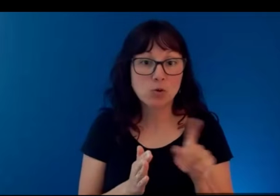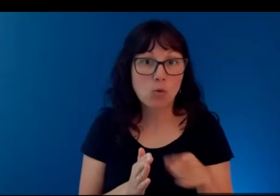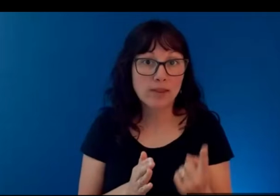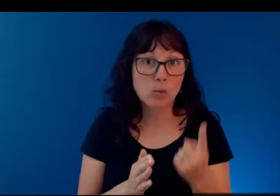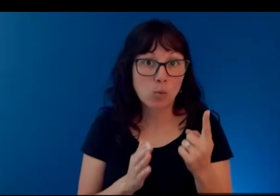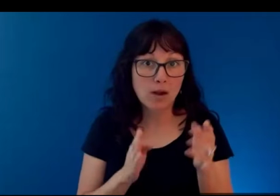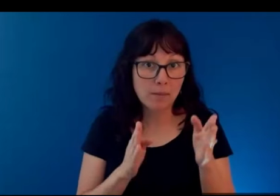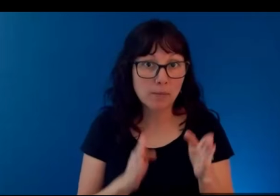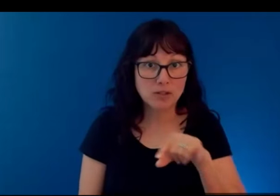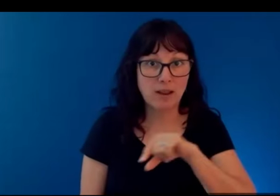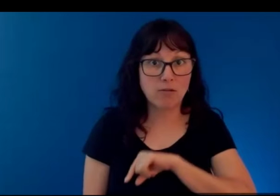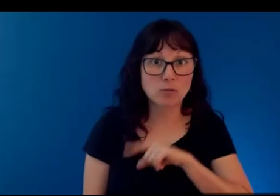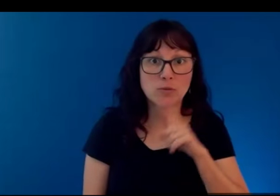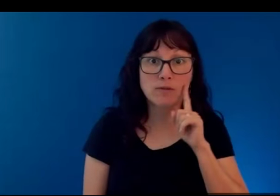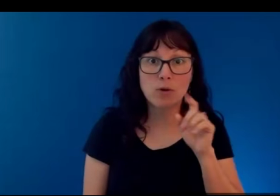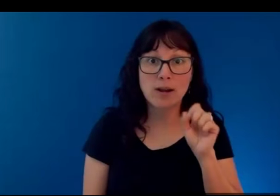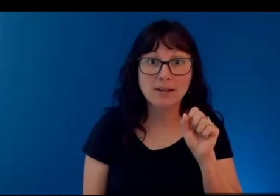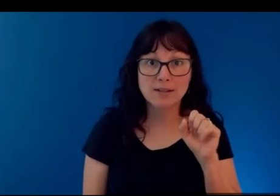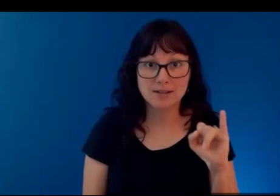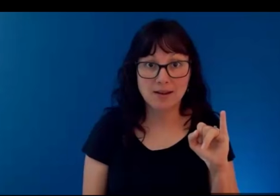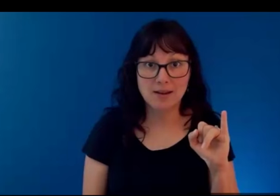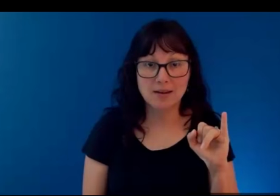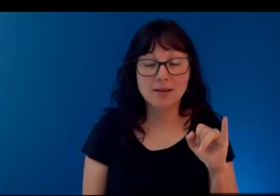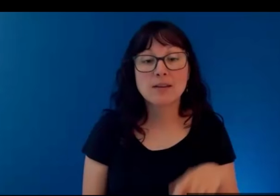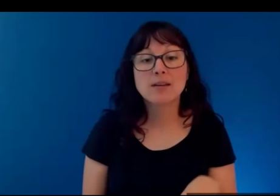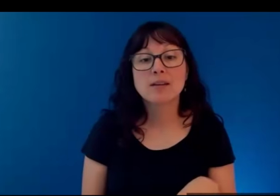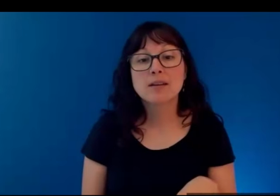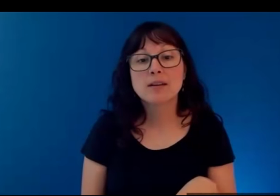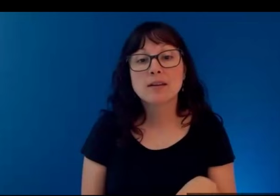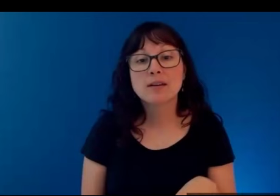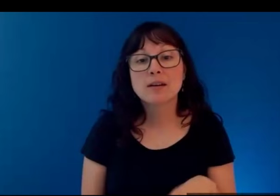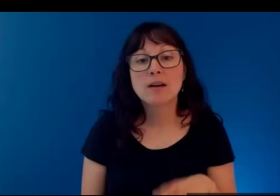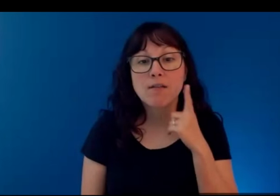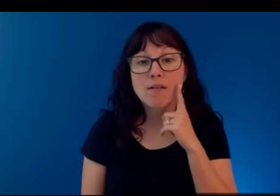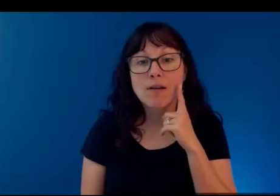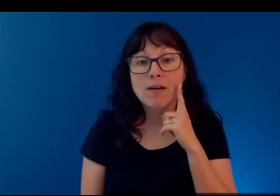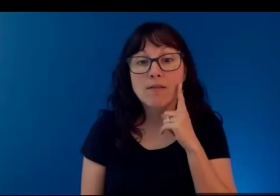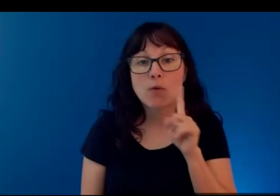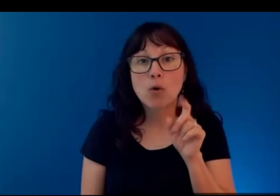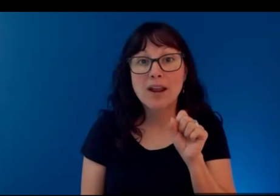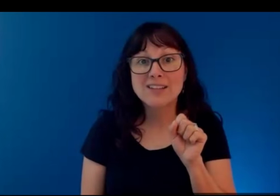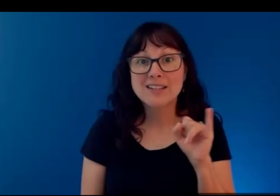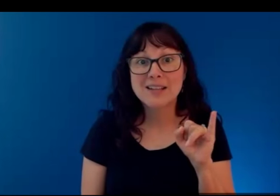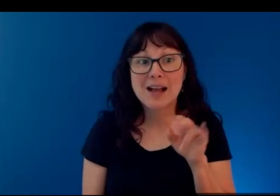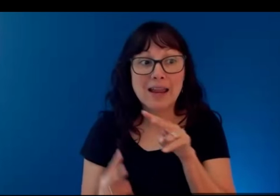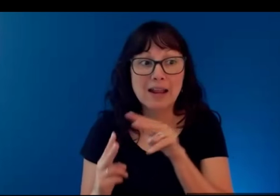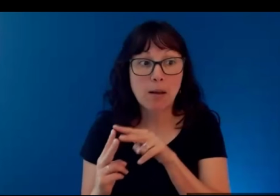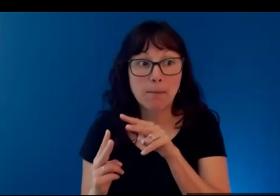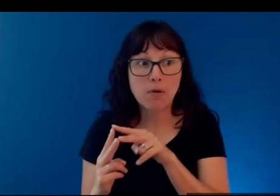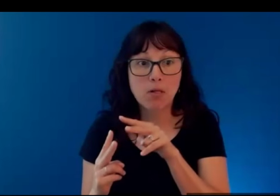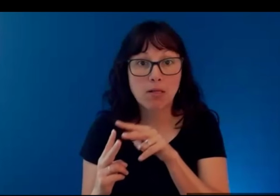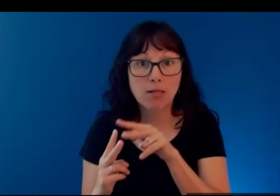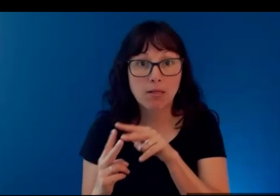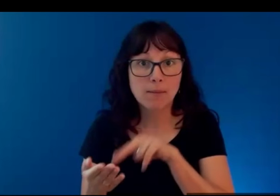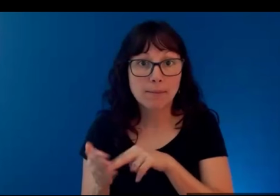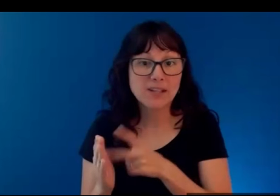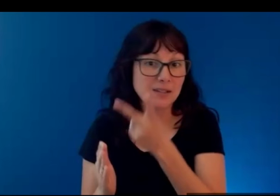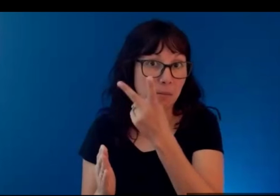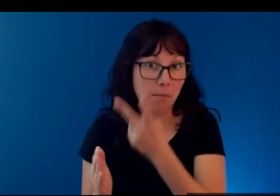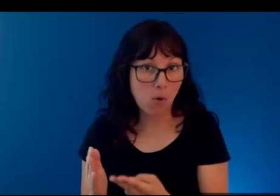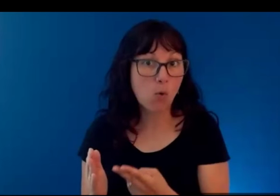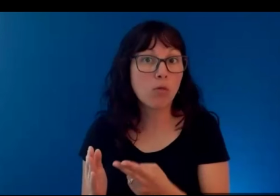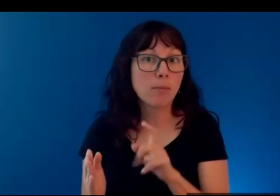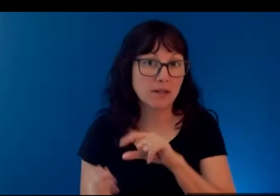person eligible for SSI. To be an SSI couple, they have to both